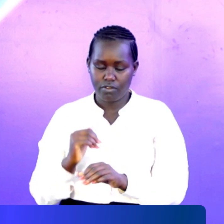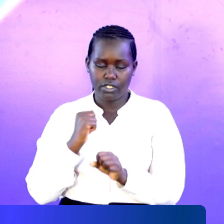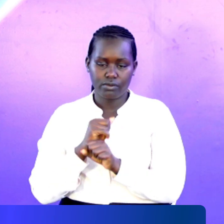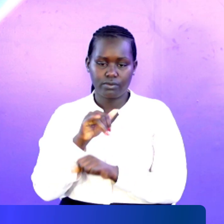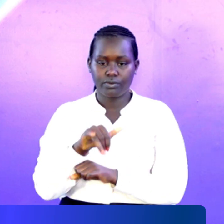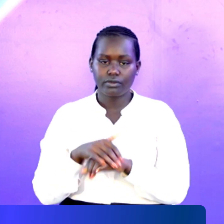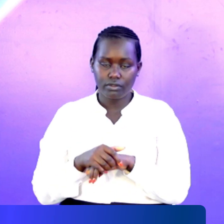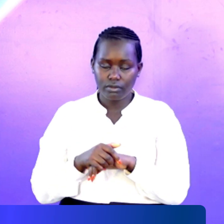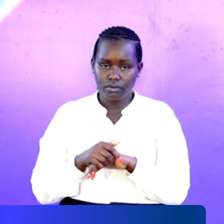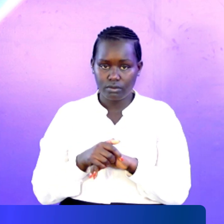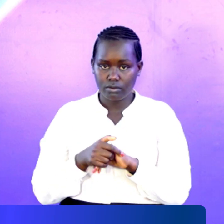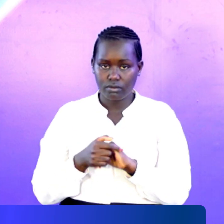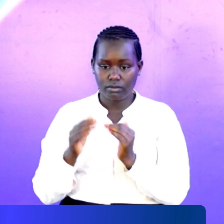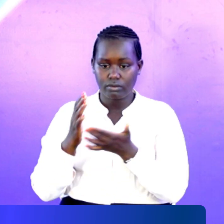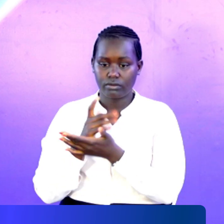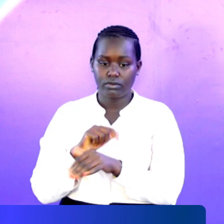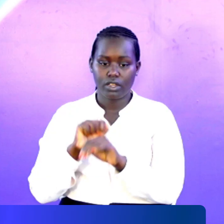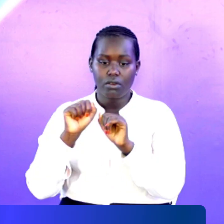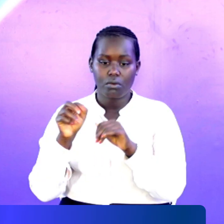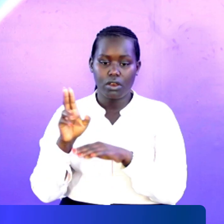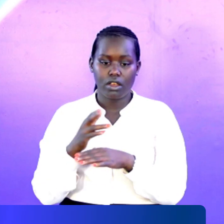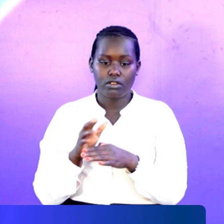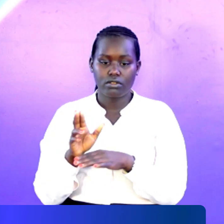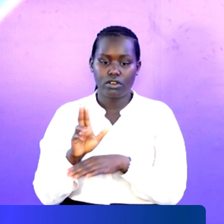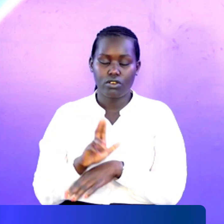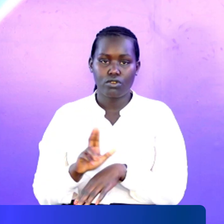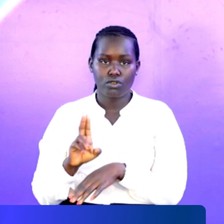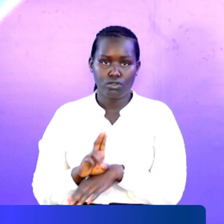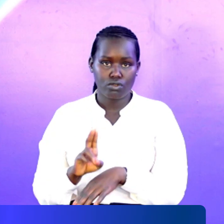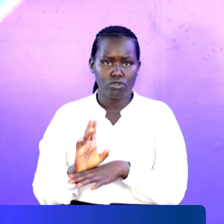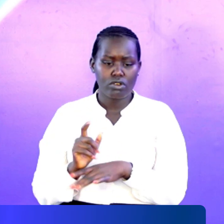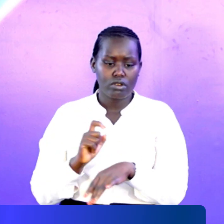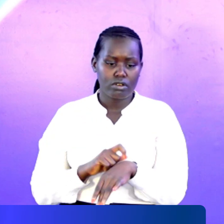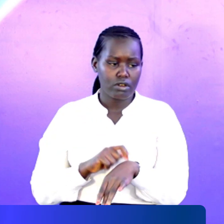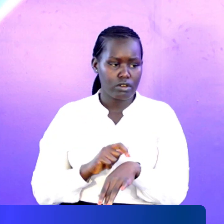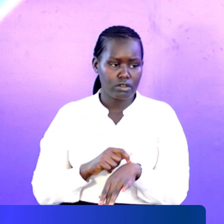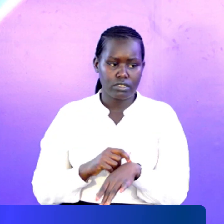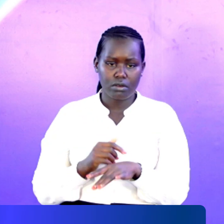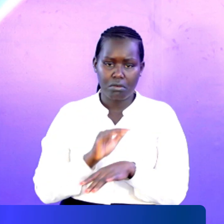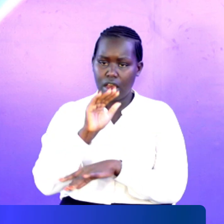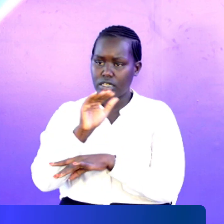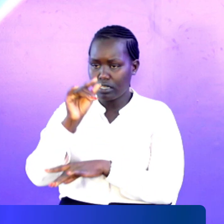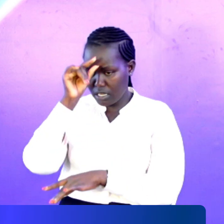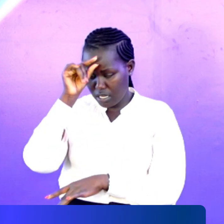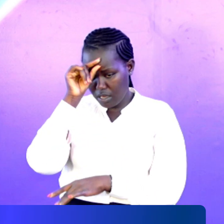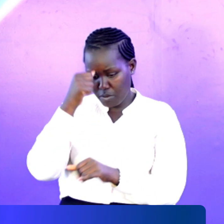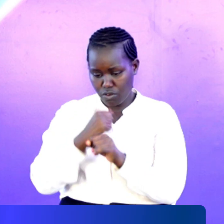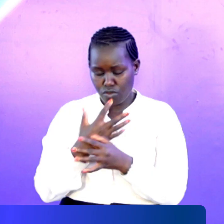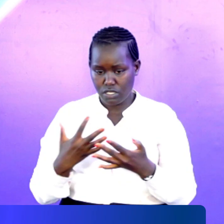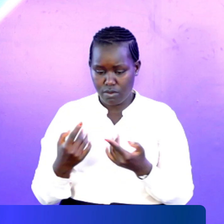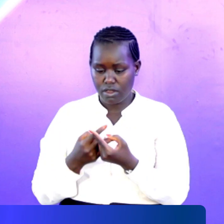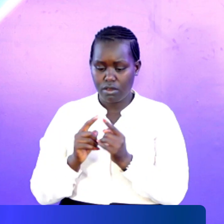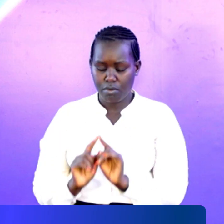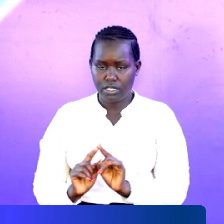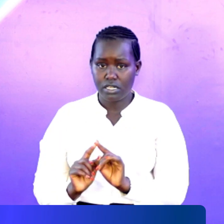Yeah. So sometimes you can spend time crying over a government to do something, and we have discovered they're